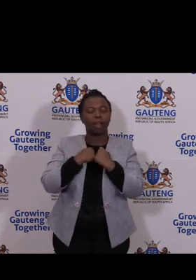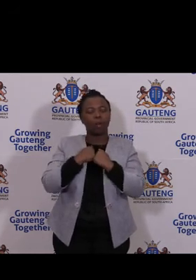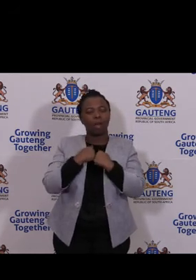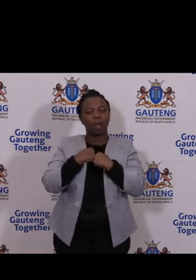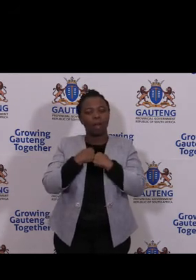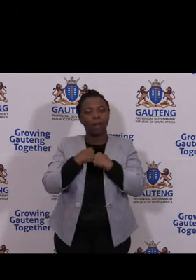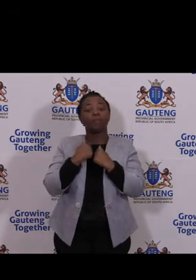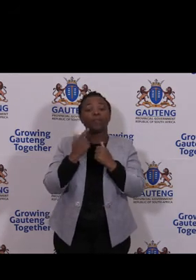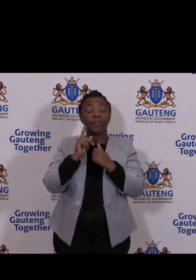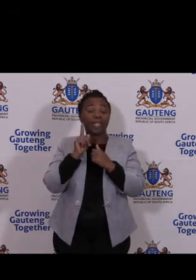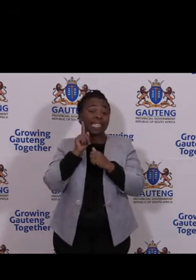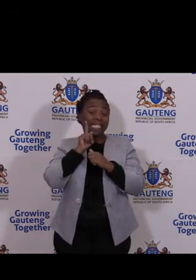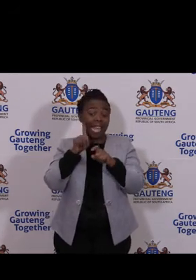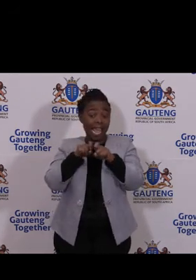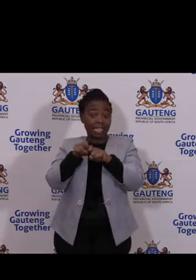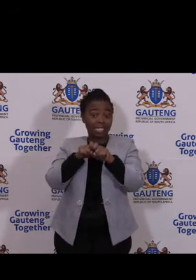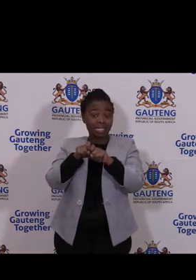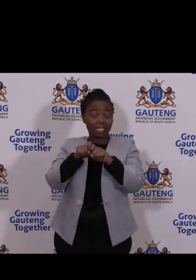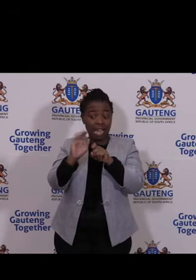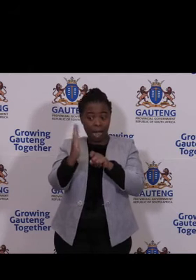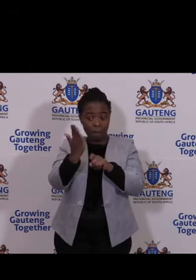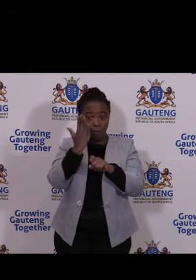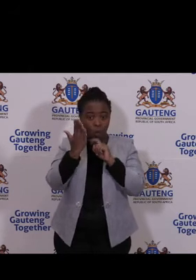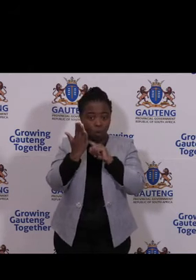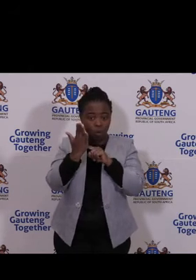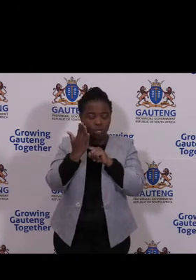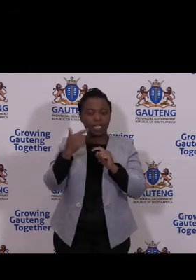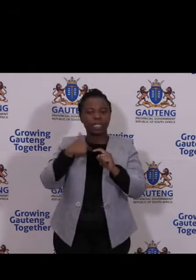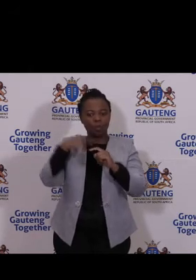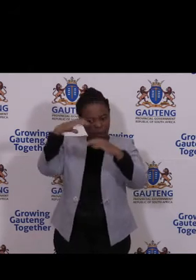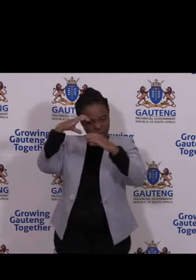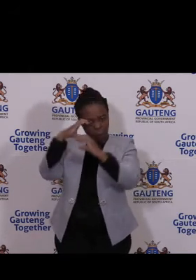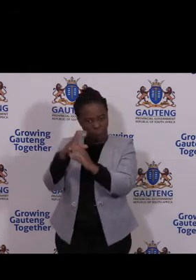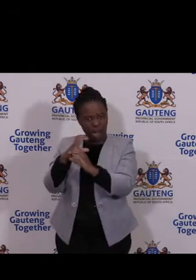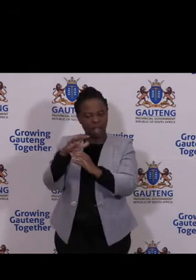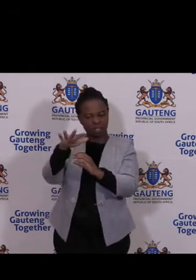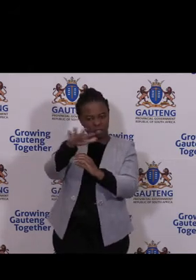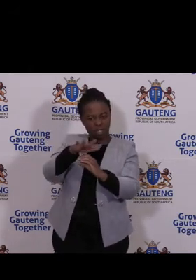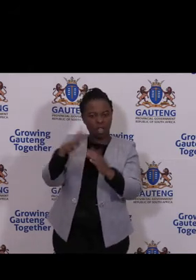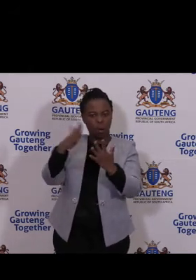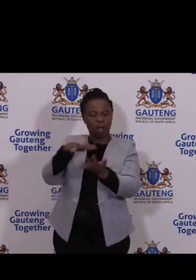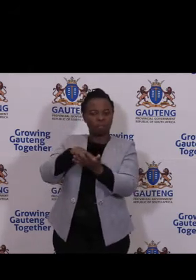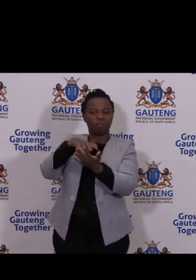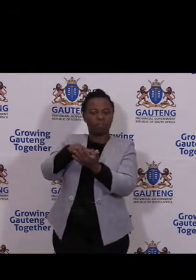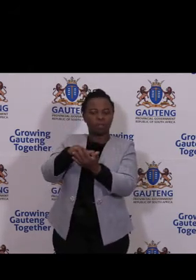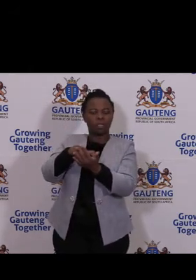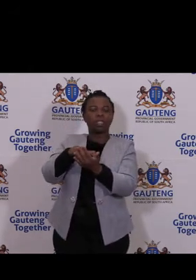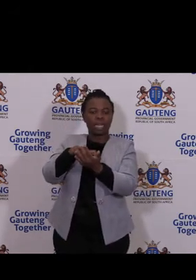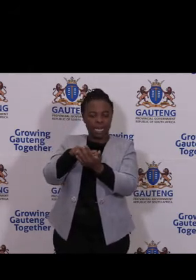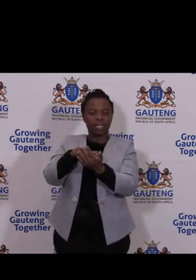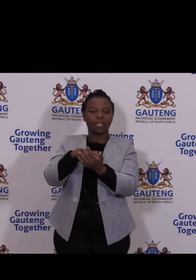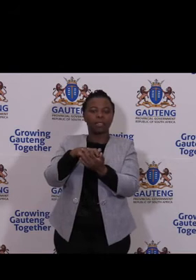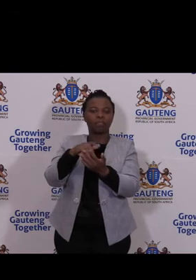our testing approach, where we're focusing on the most vulnerable, those who are actually symptomatic, who are seeking